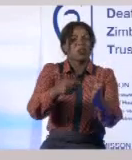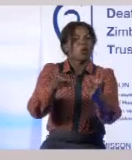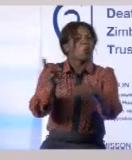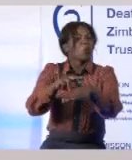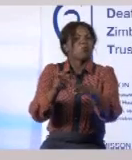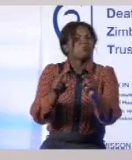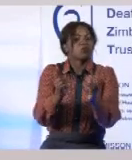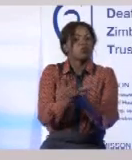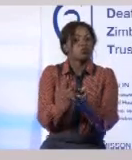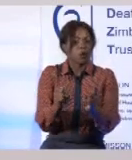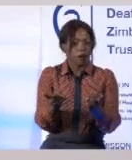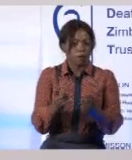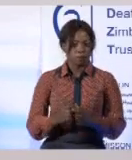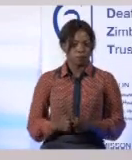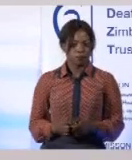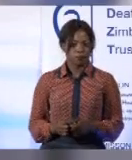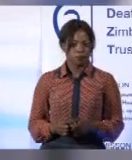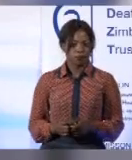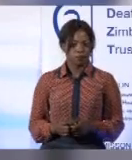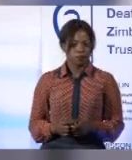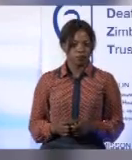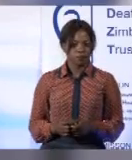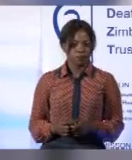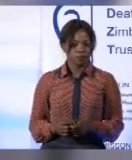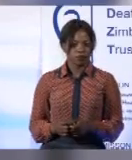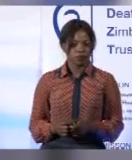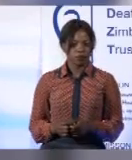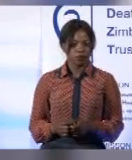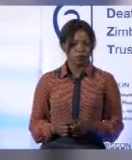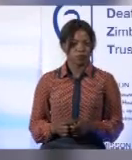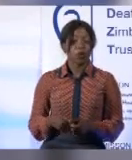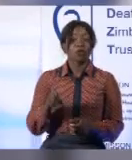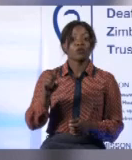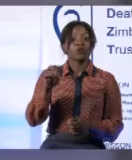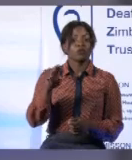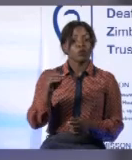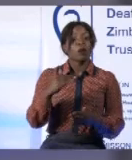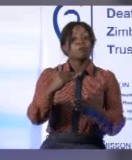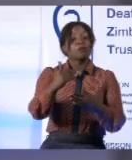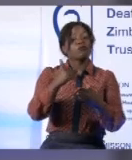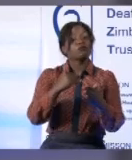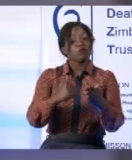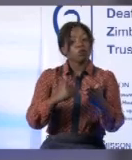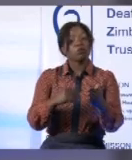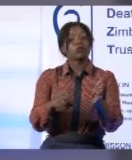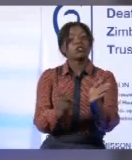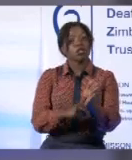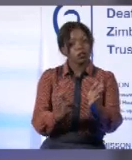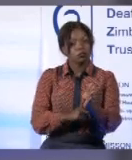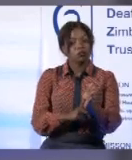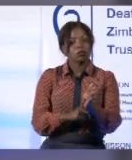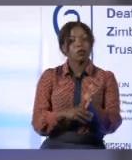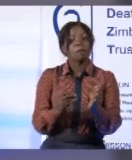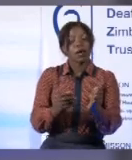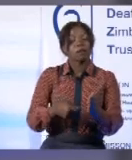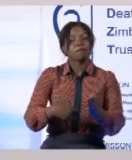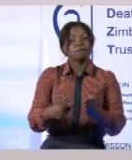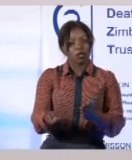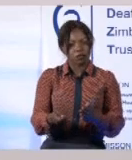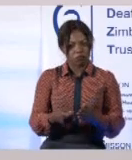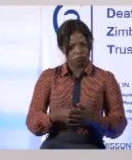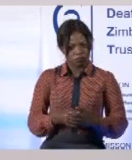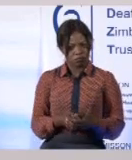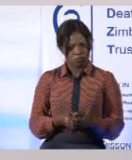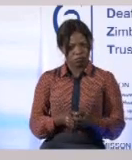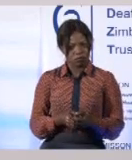the month? Hatiti for the month. Tisati chaita, mariangara waburita. But can andiri we rent?